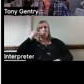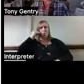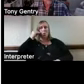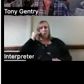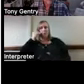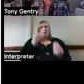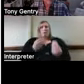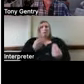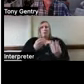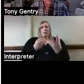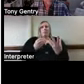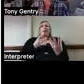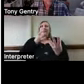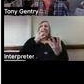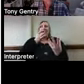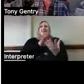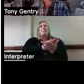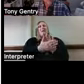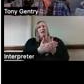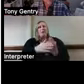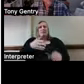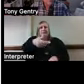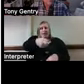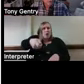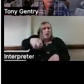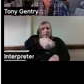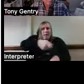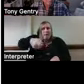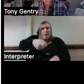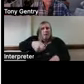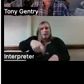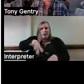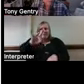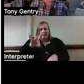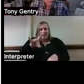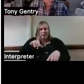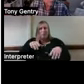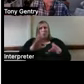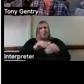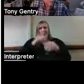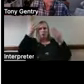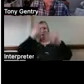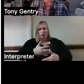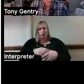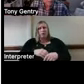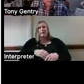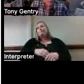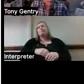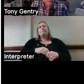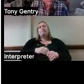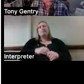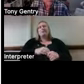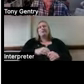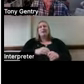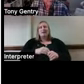light on. It then becomes a flashlight so you can find your way around in the dark. Many people with mobility impairments and